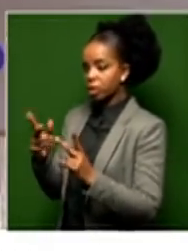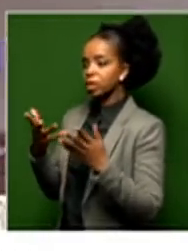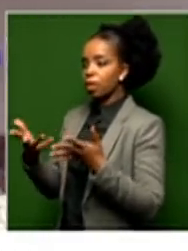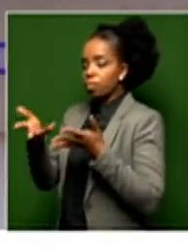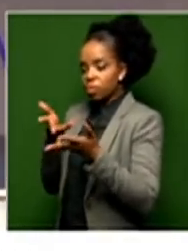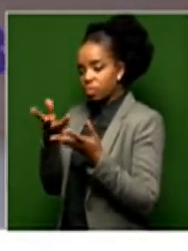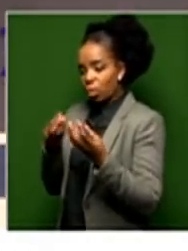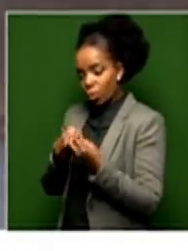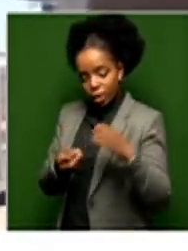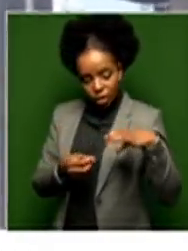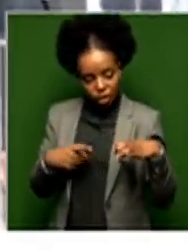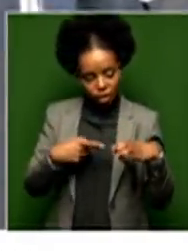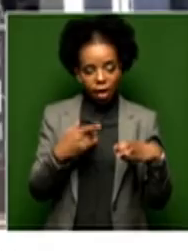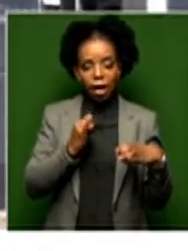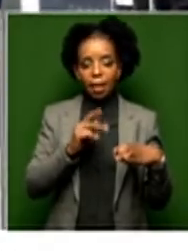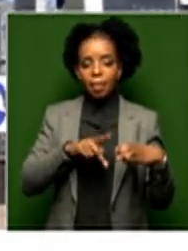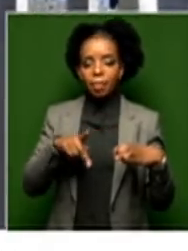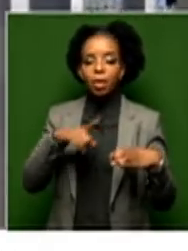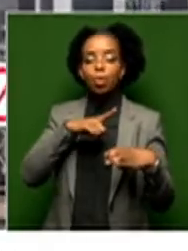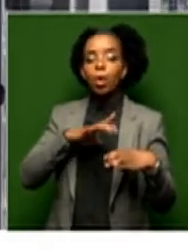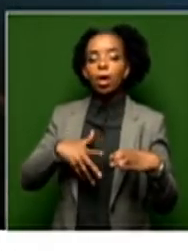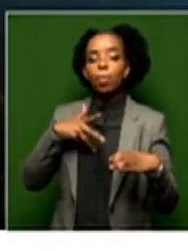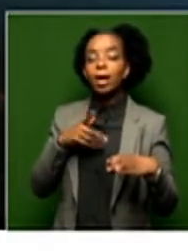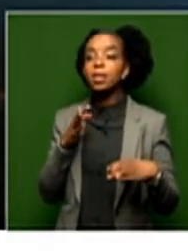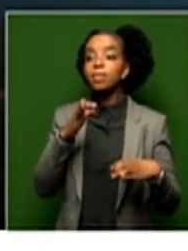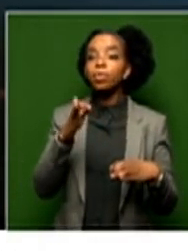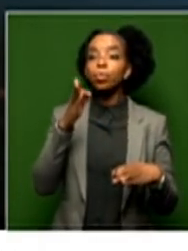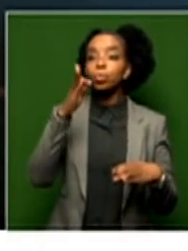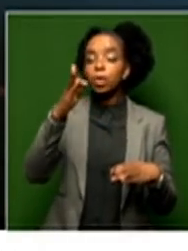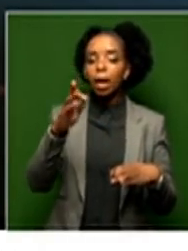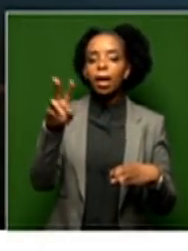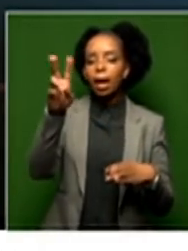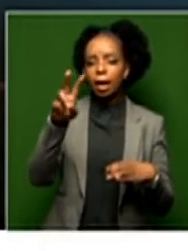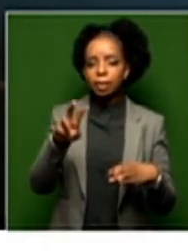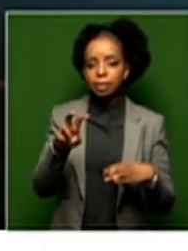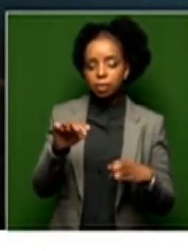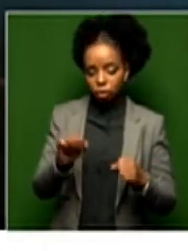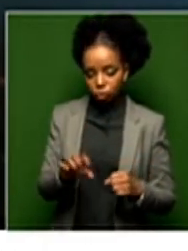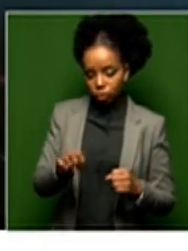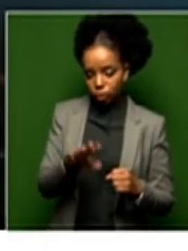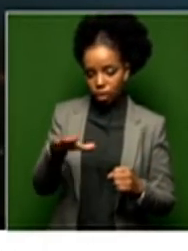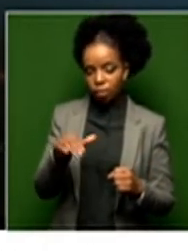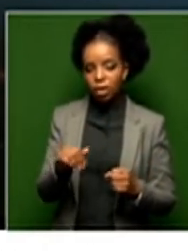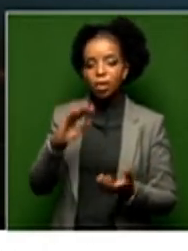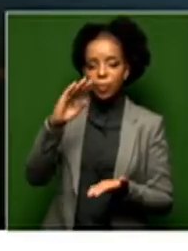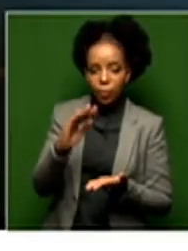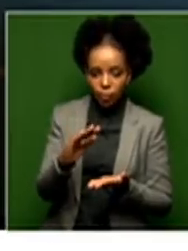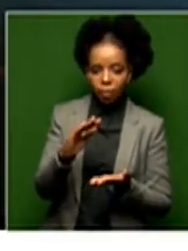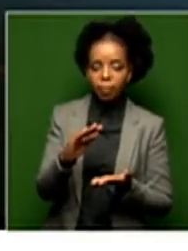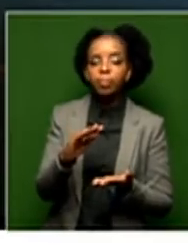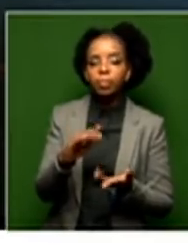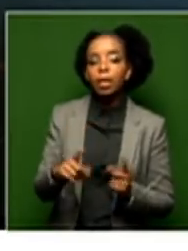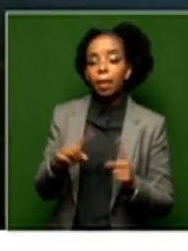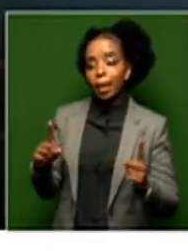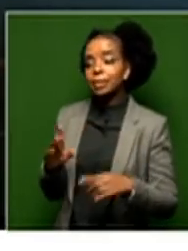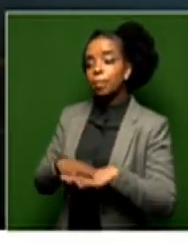with a view to reducing the net costs of South African electricity to the consumer. Further went on to say, and